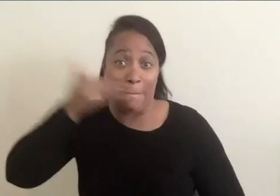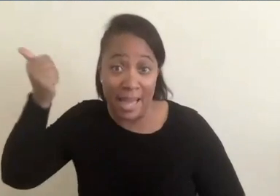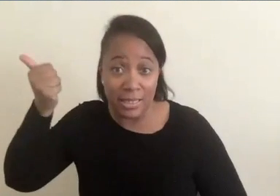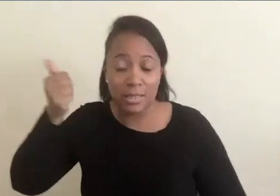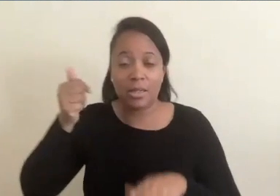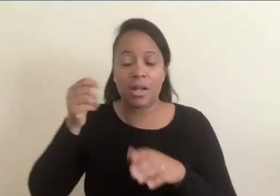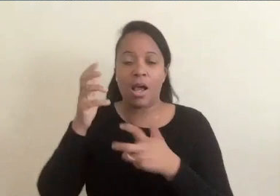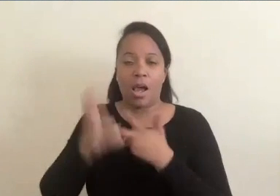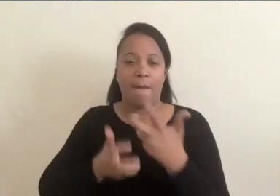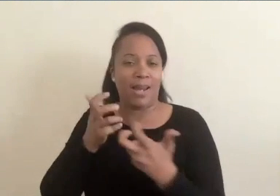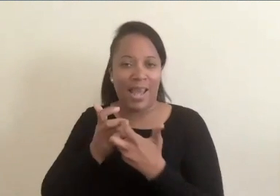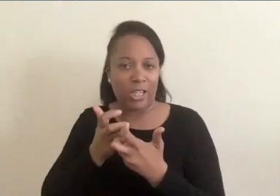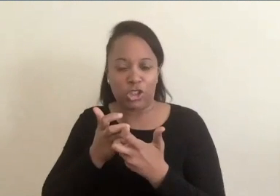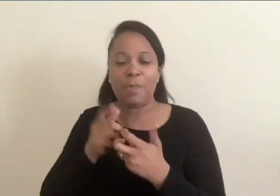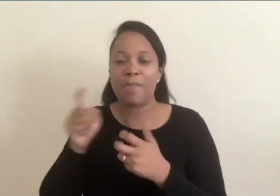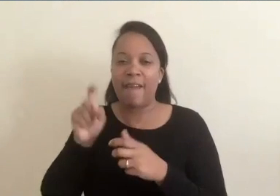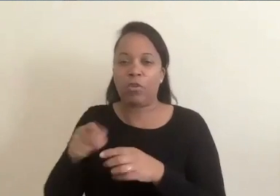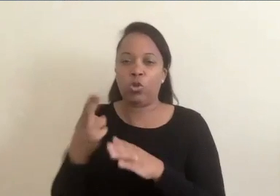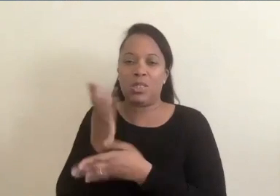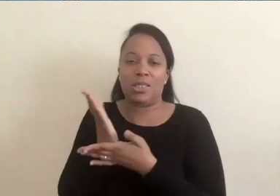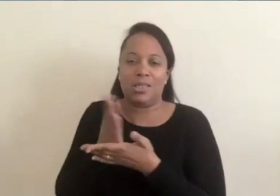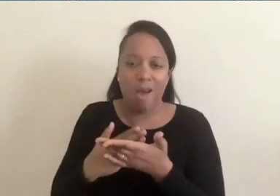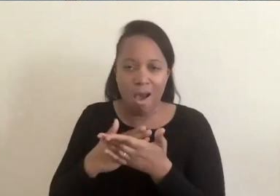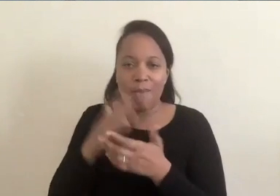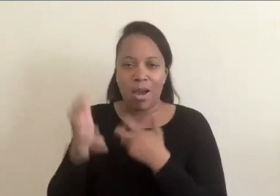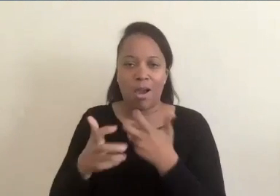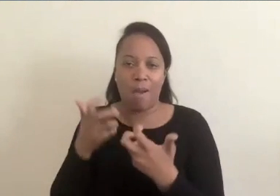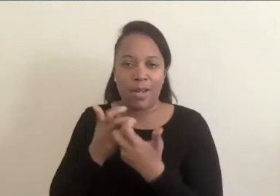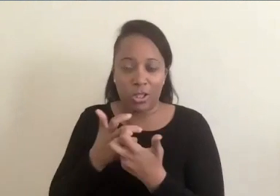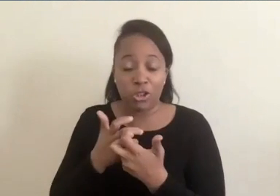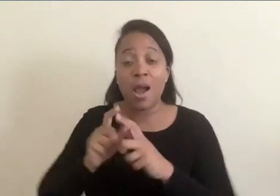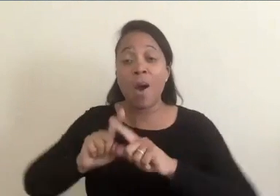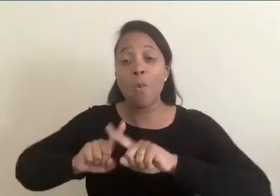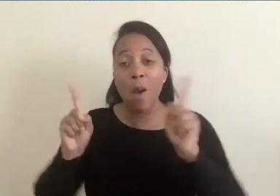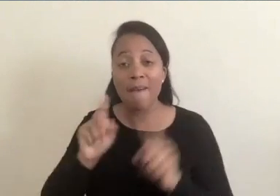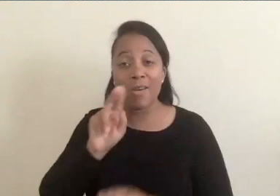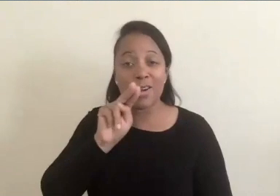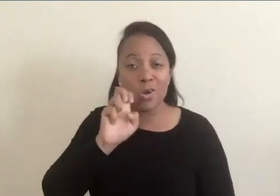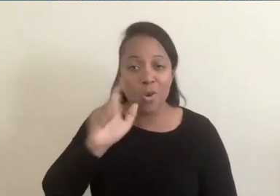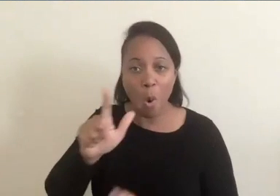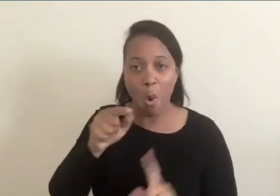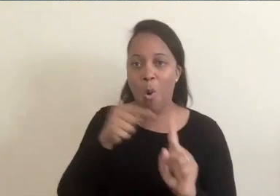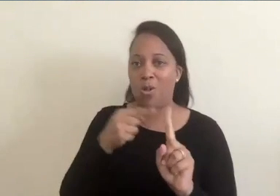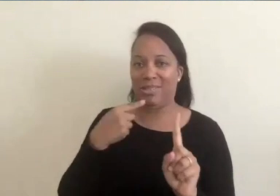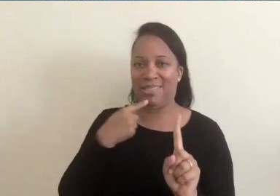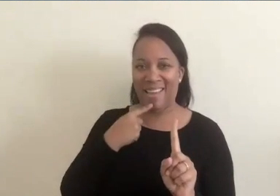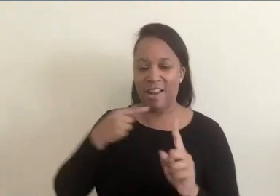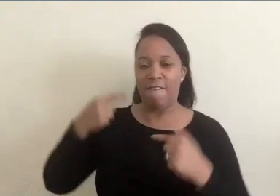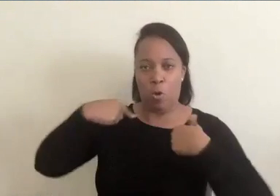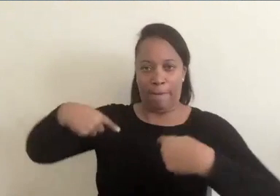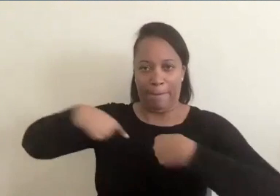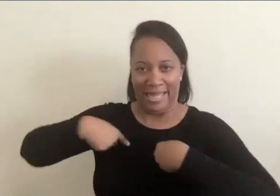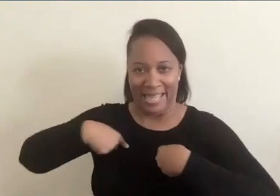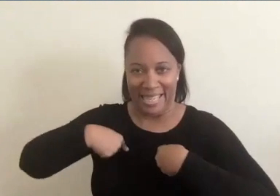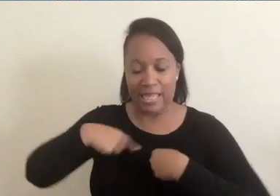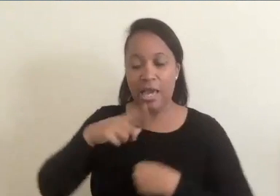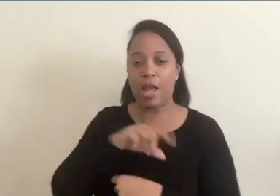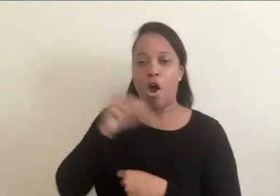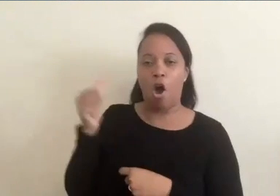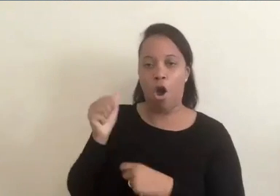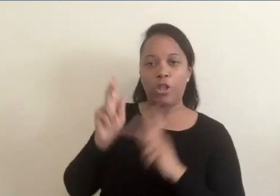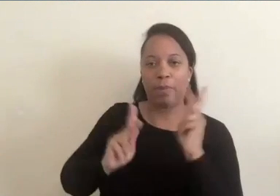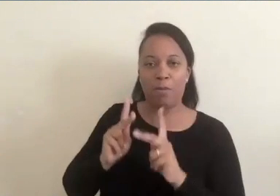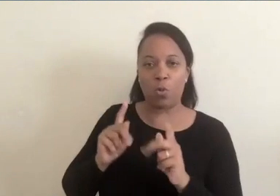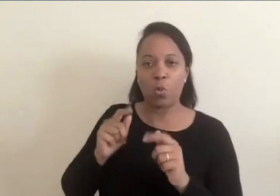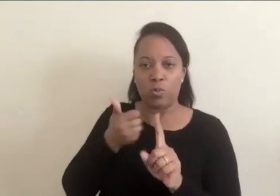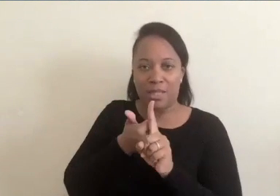So the plaintiff was arguing that the best accommodation for himself and others who were hearing impaired or visually